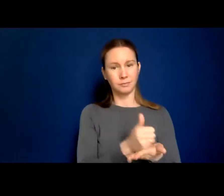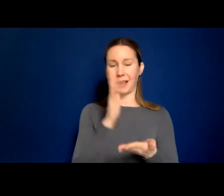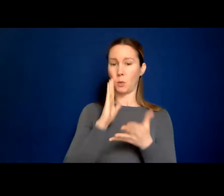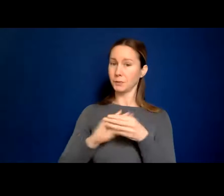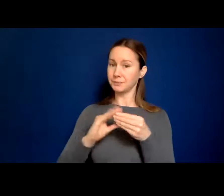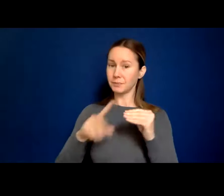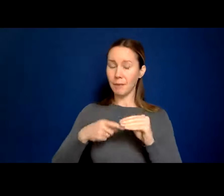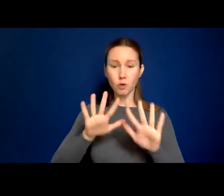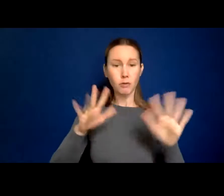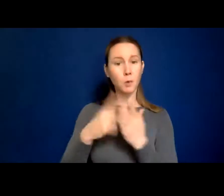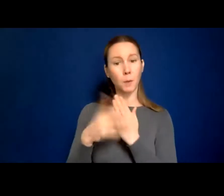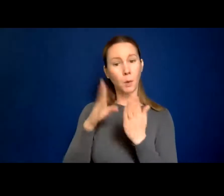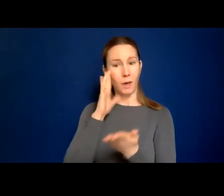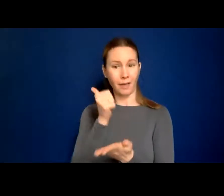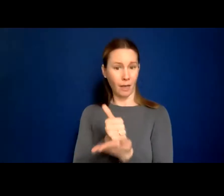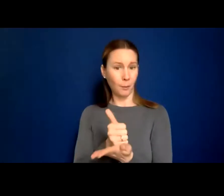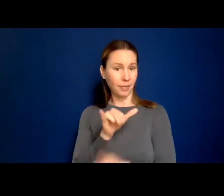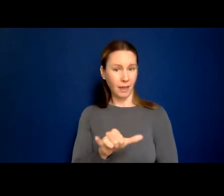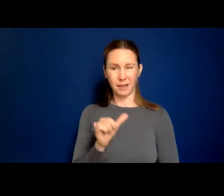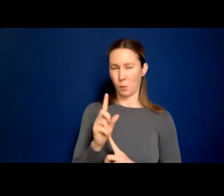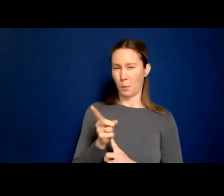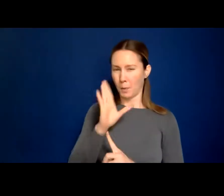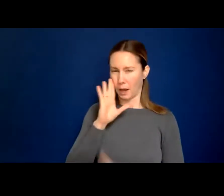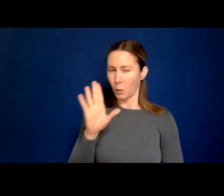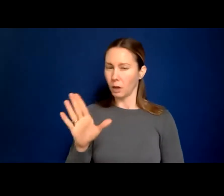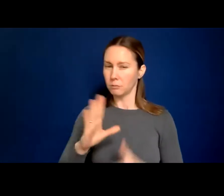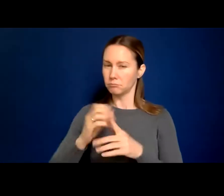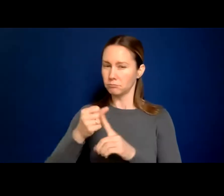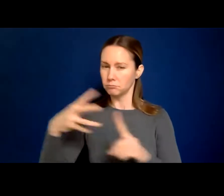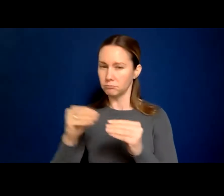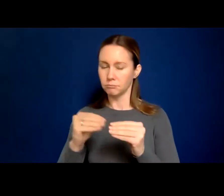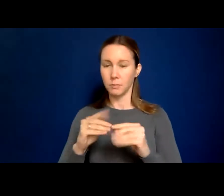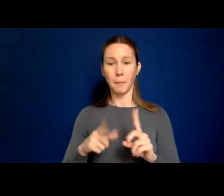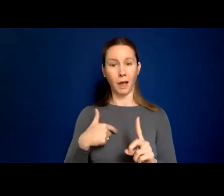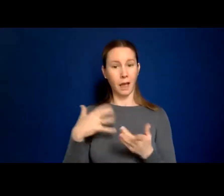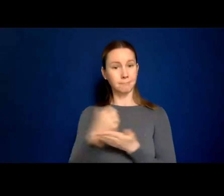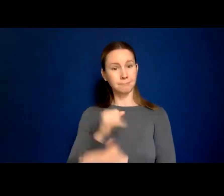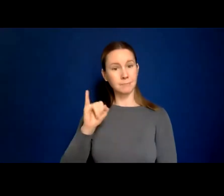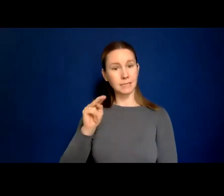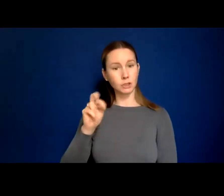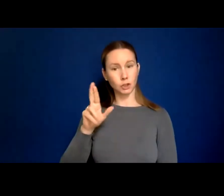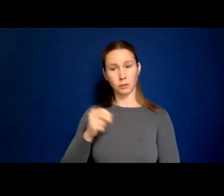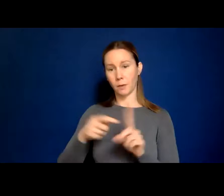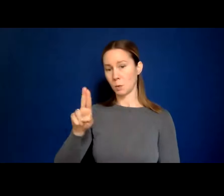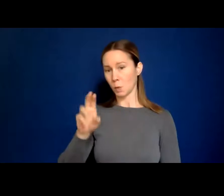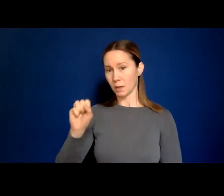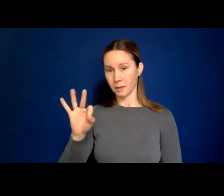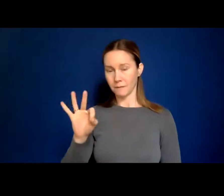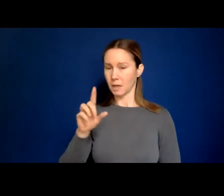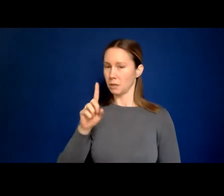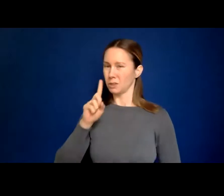that helps facilitate this in just a moment. But what I do is I use interns from USF, a psychology